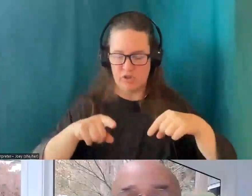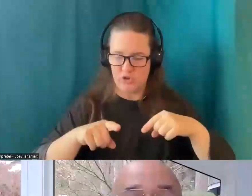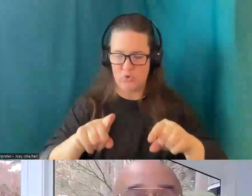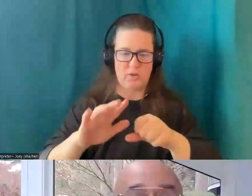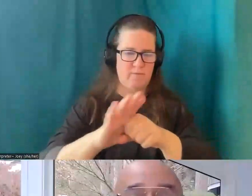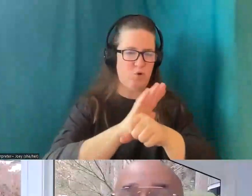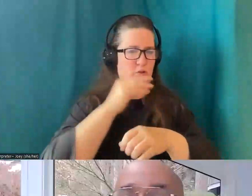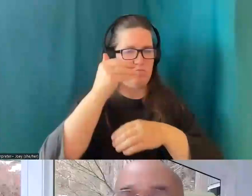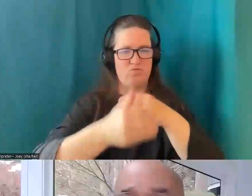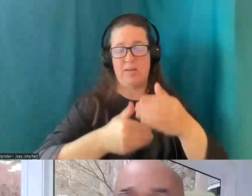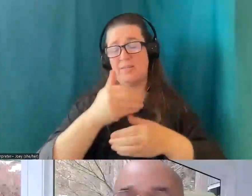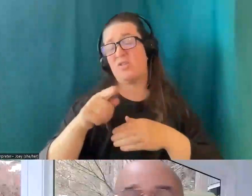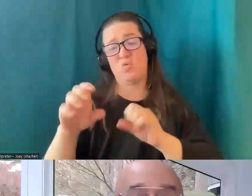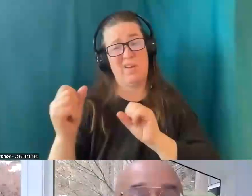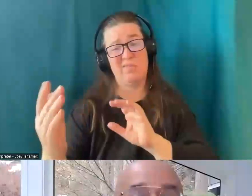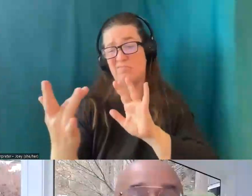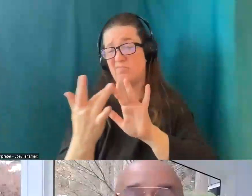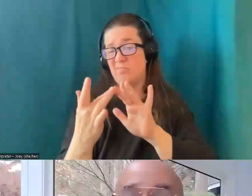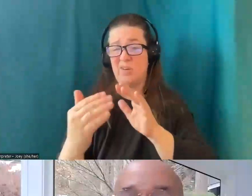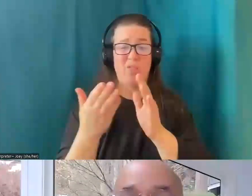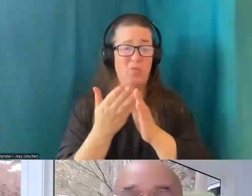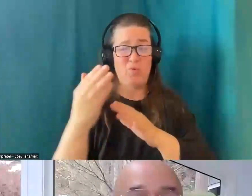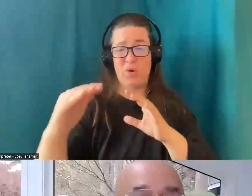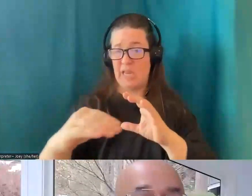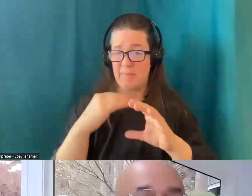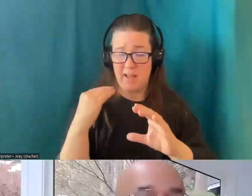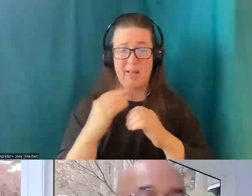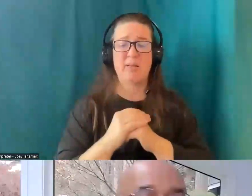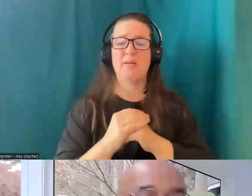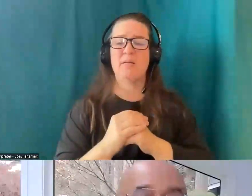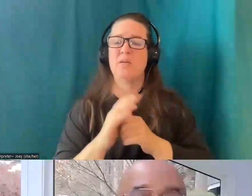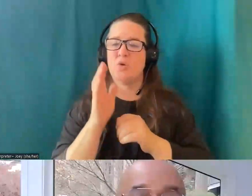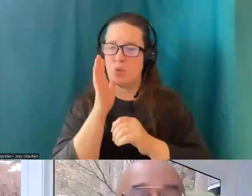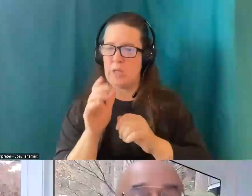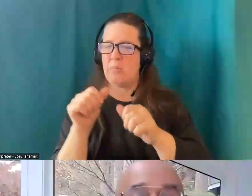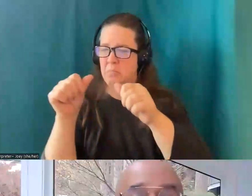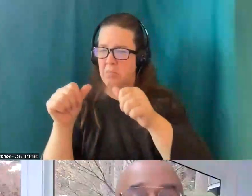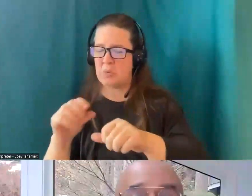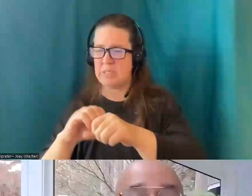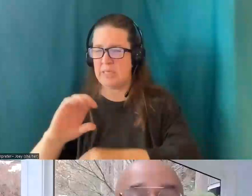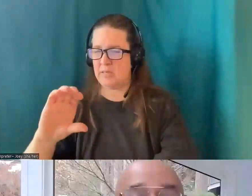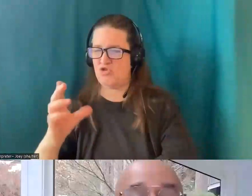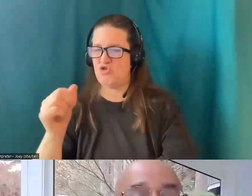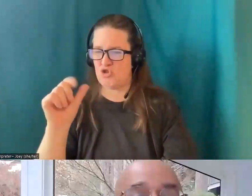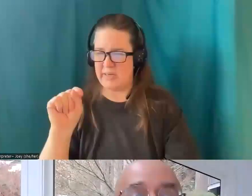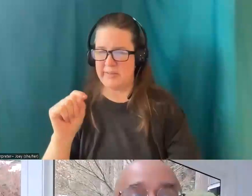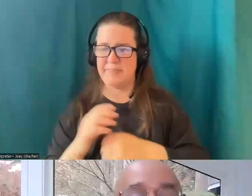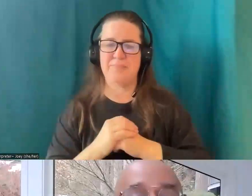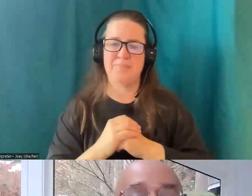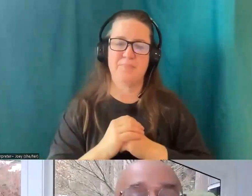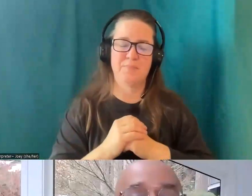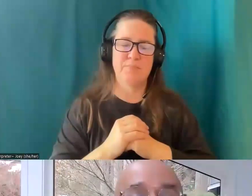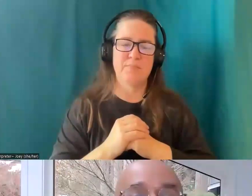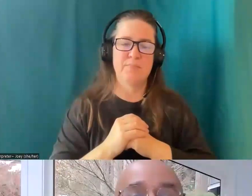to us via email, and that will be put in the chat as well. And we intend